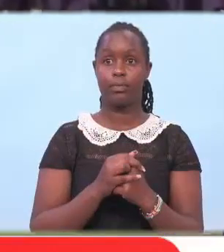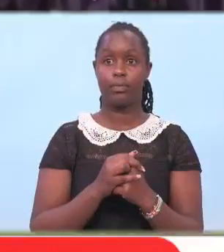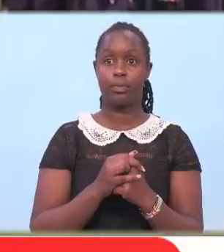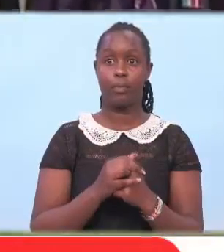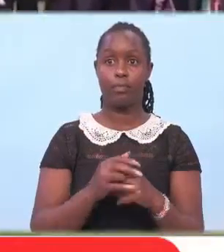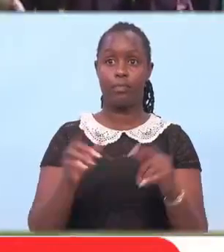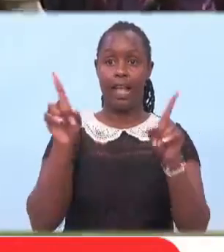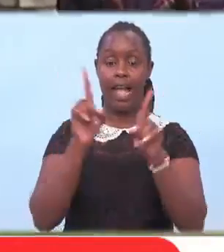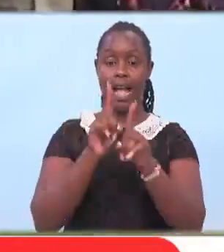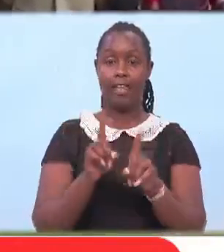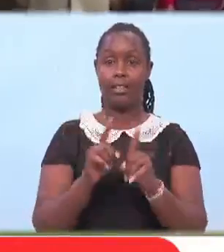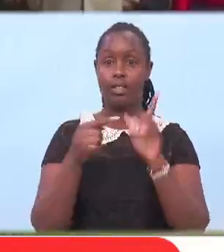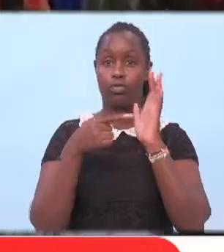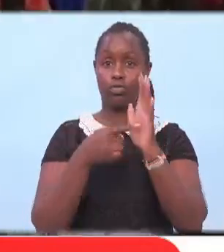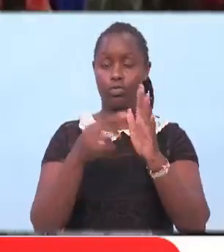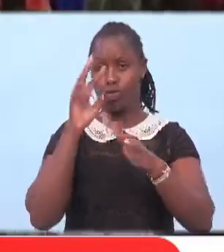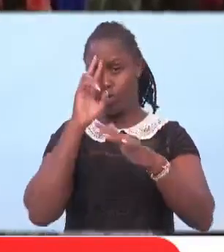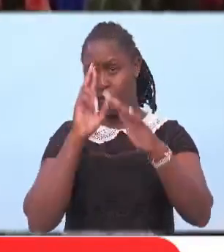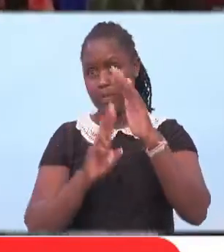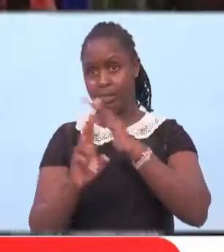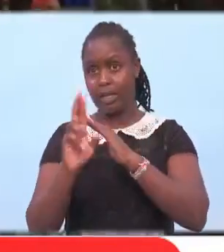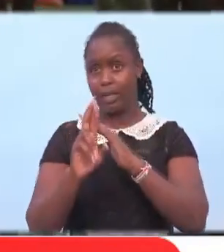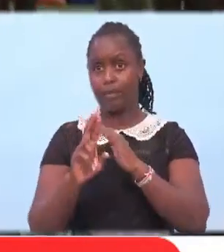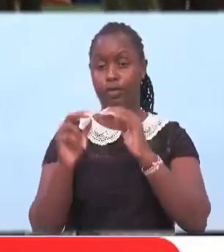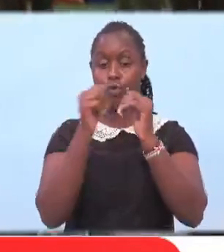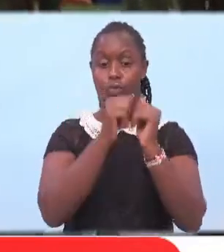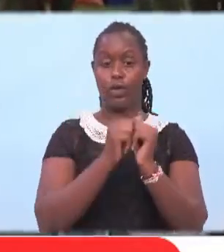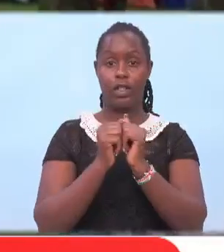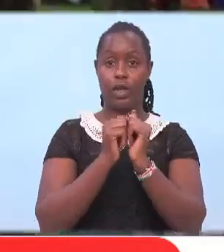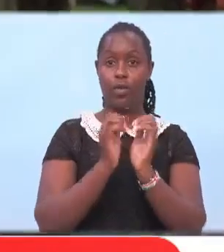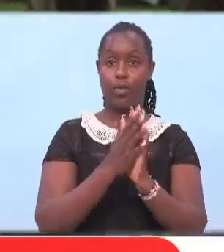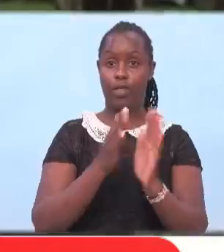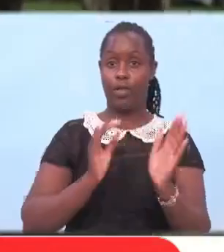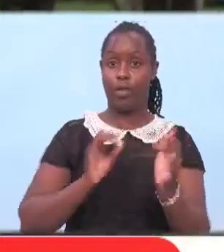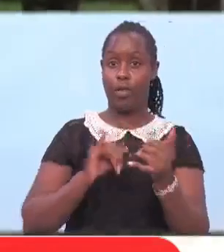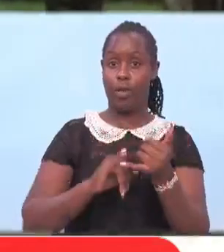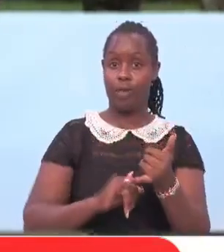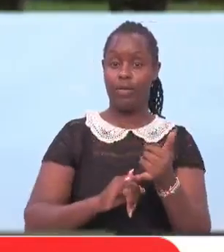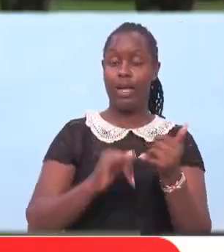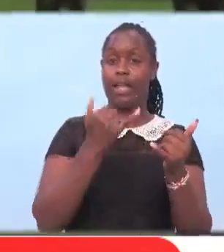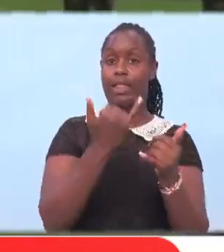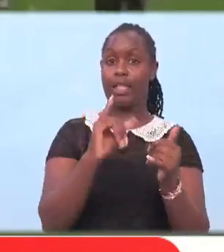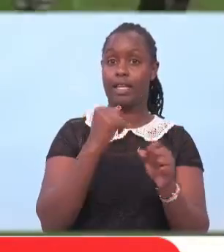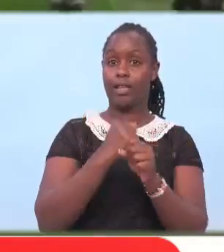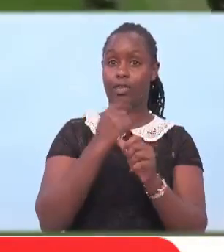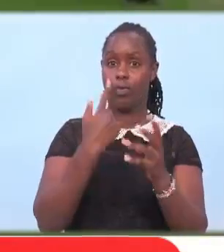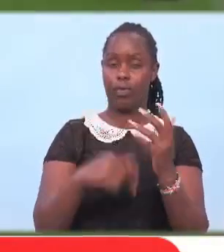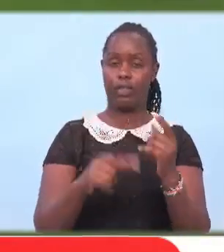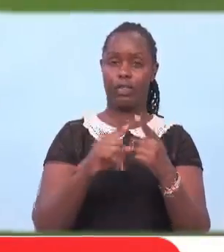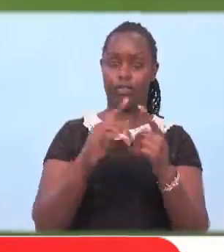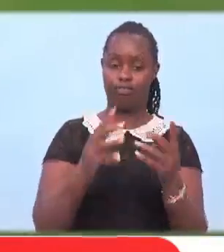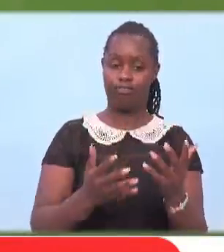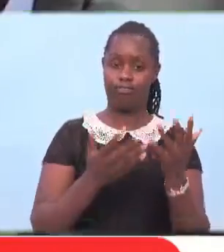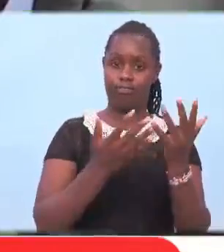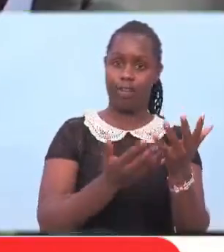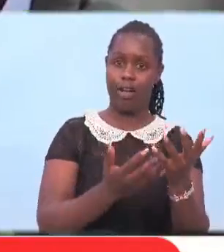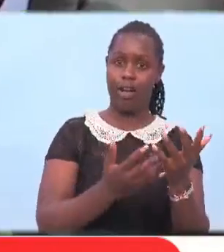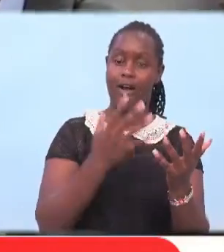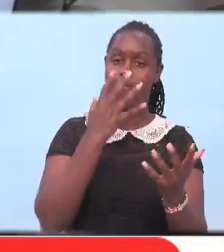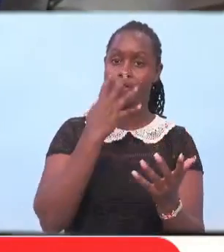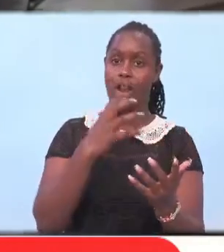And as a sign of their respect, King Charles, together with Queen Camilla, placed flower wreaths on these